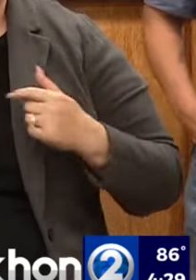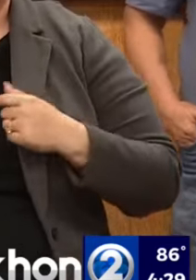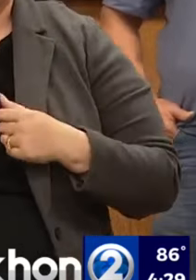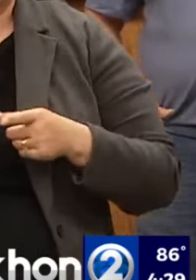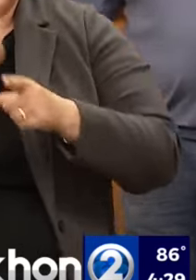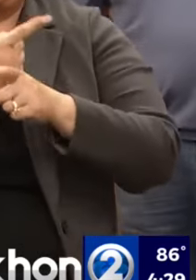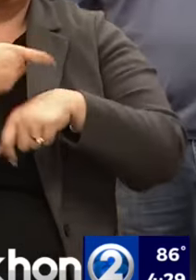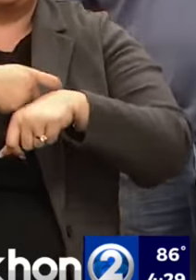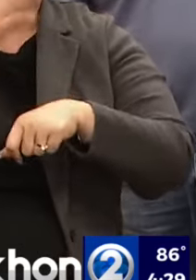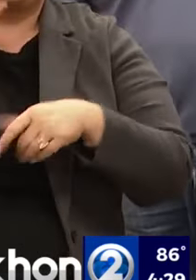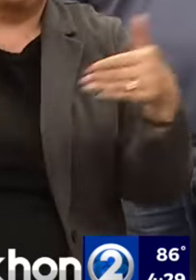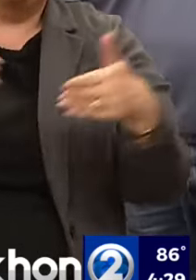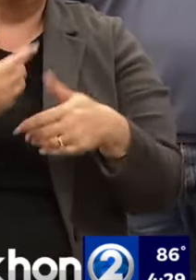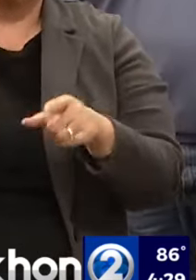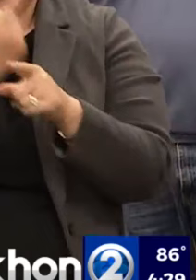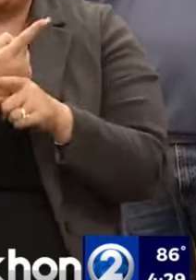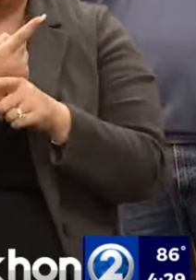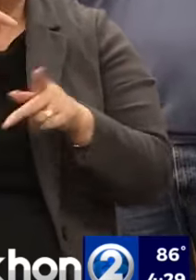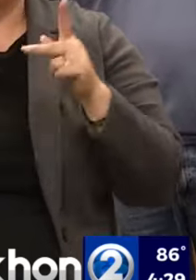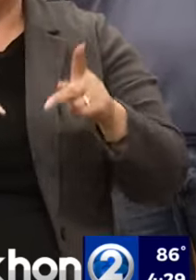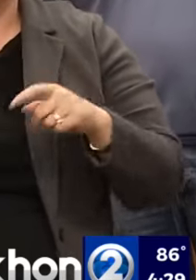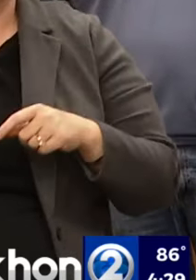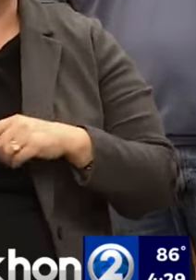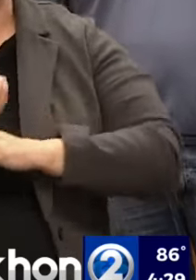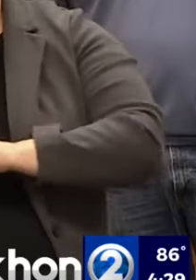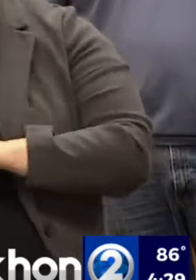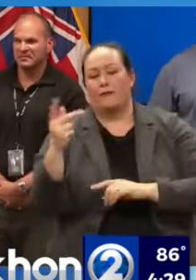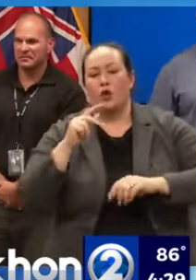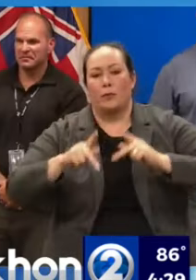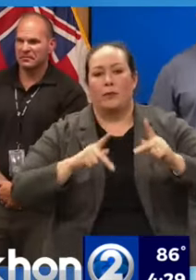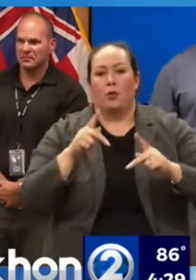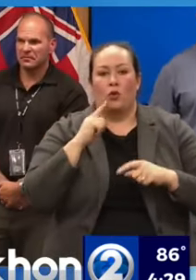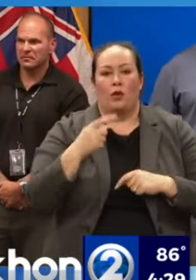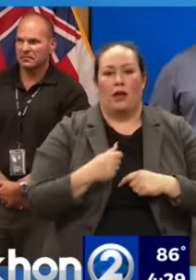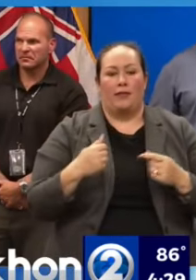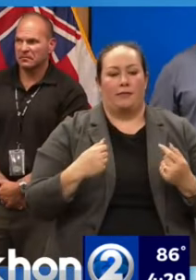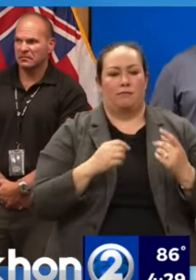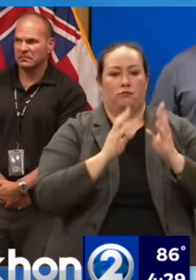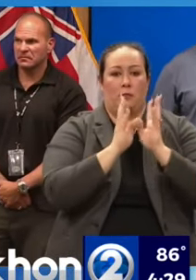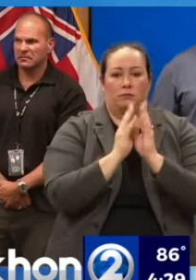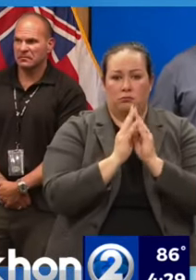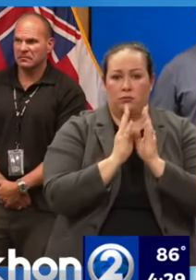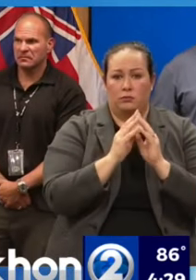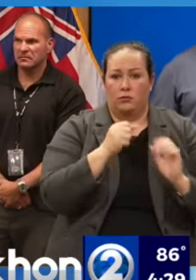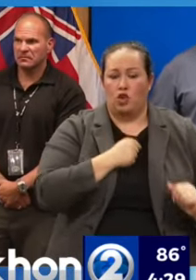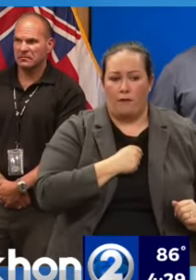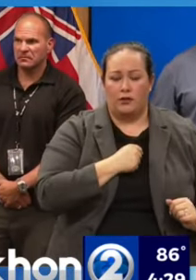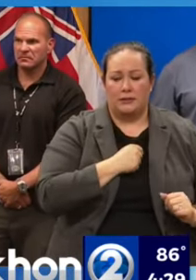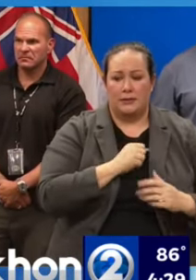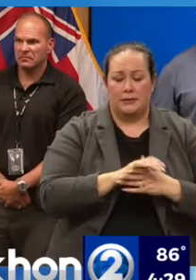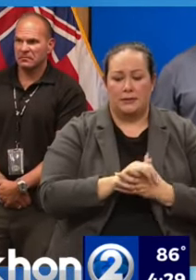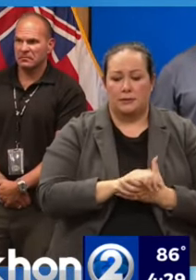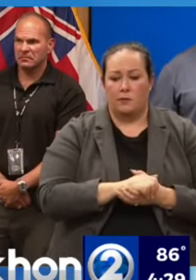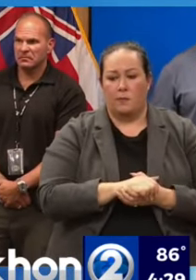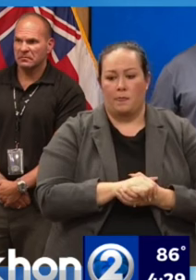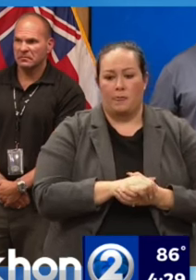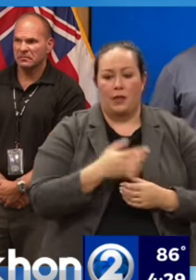people, which is usually going to be several people at the press conferences. We're going to try to